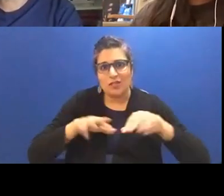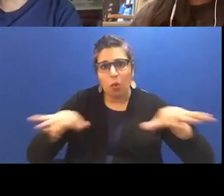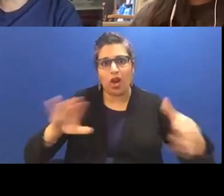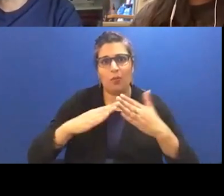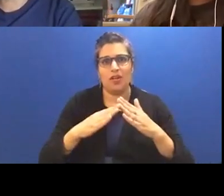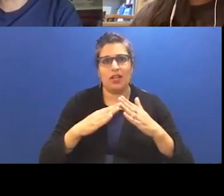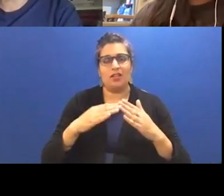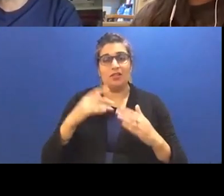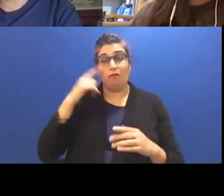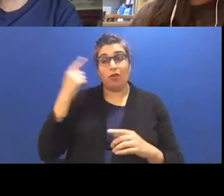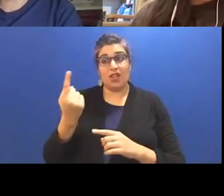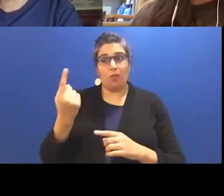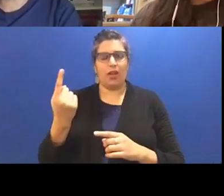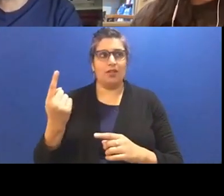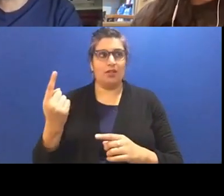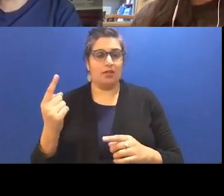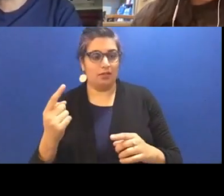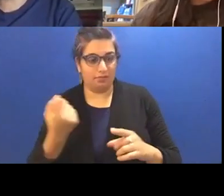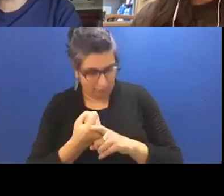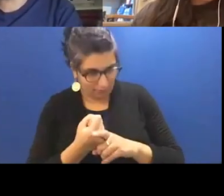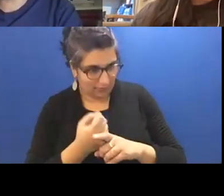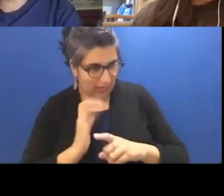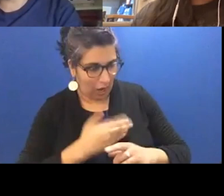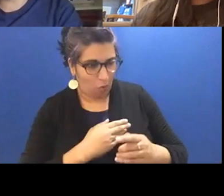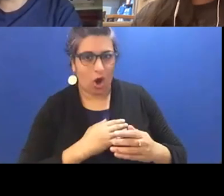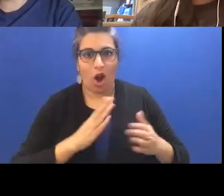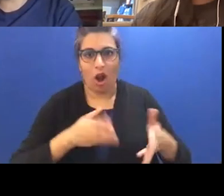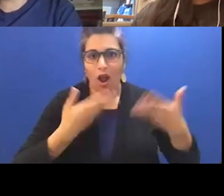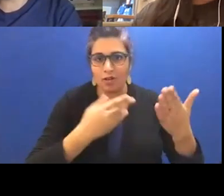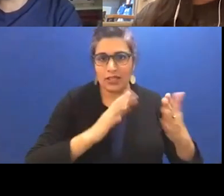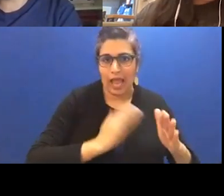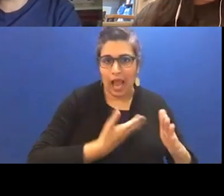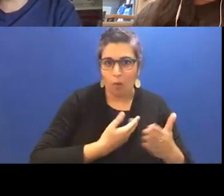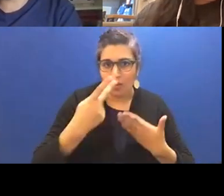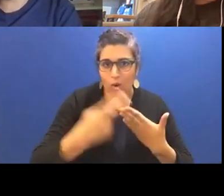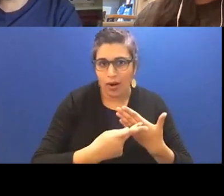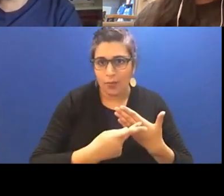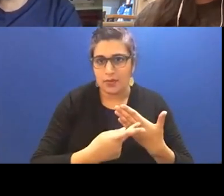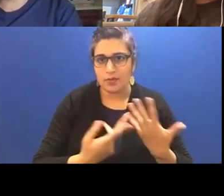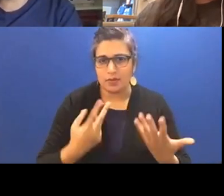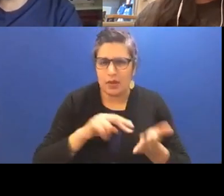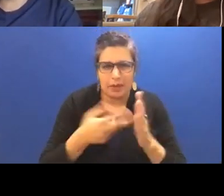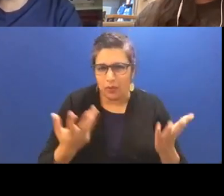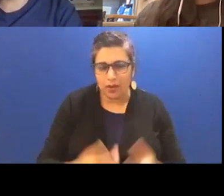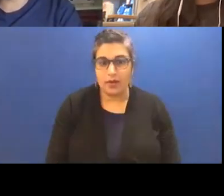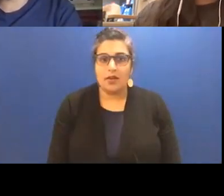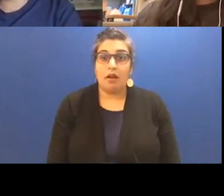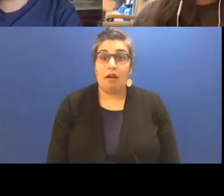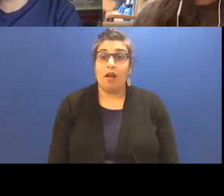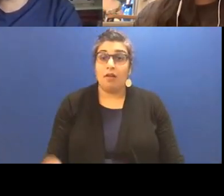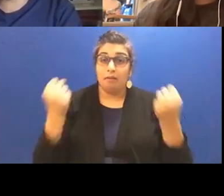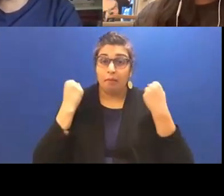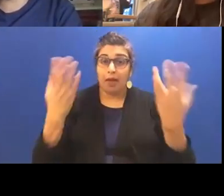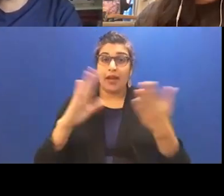like that to kind of stumble across our offerings and our programs? And we've had multiple